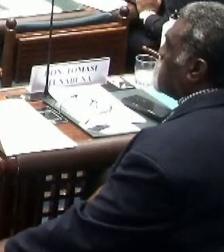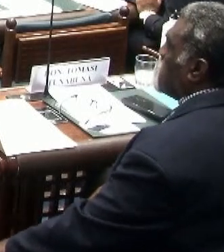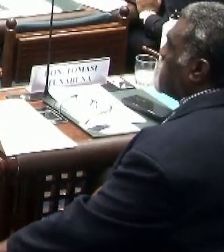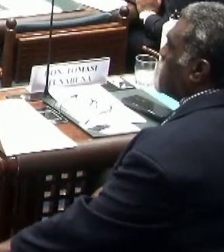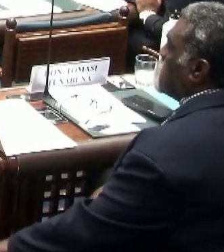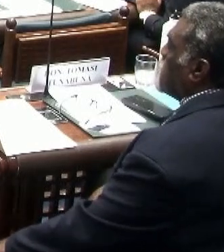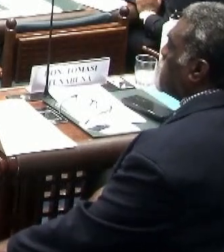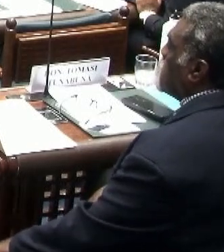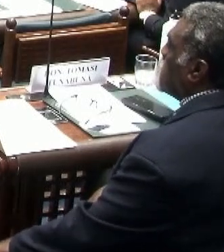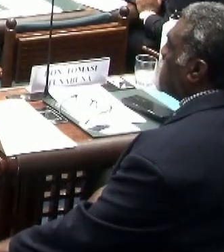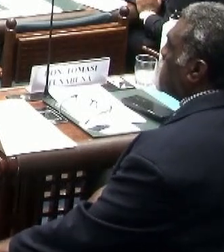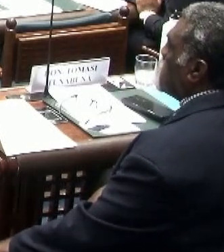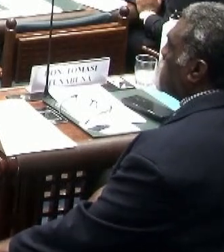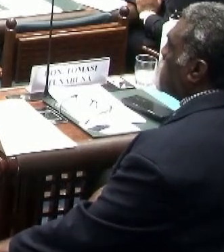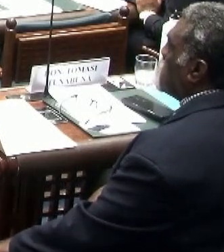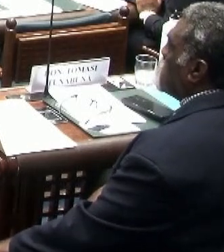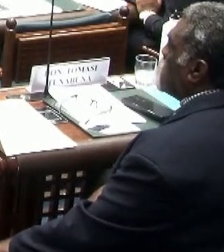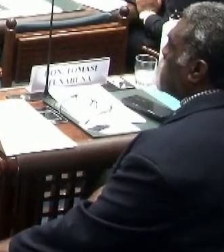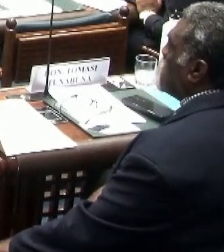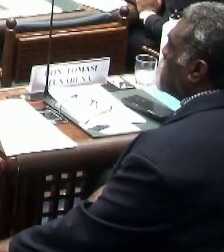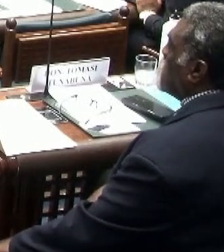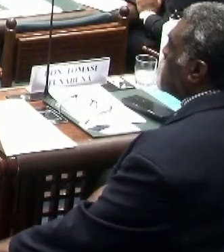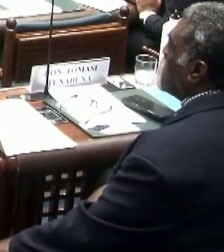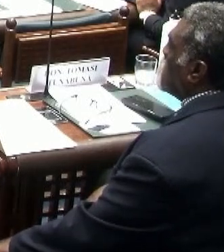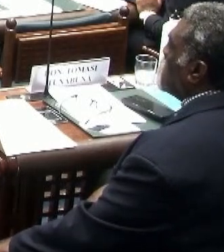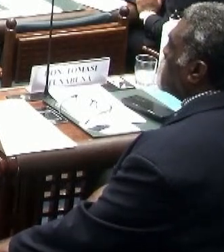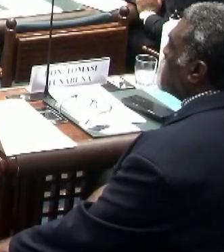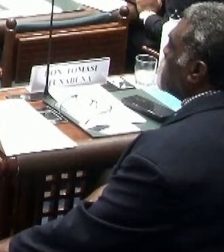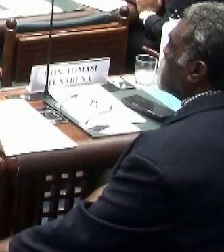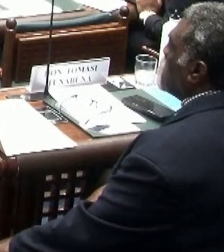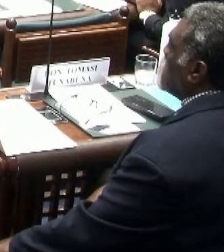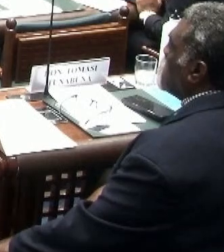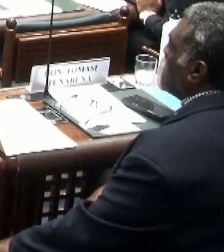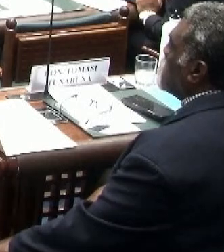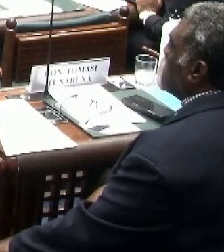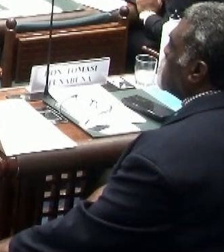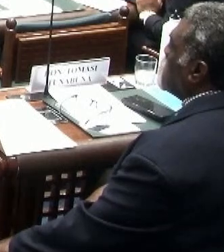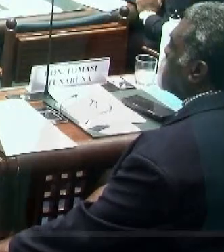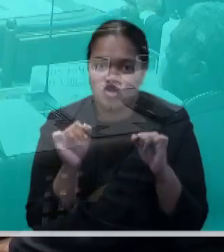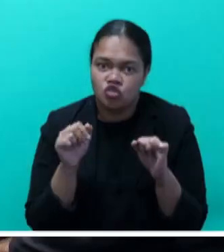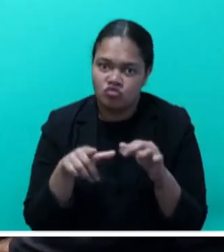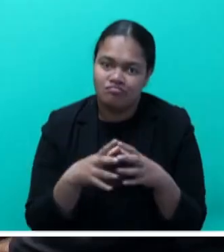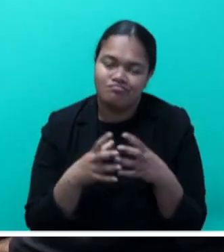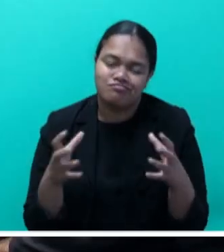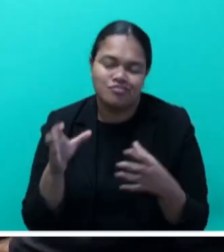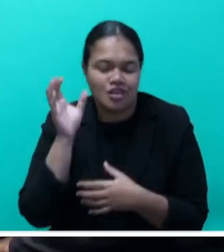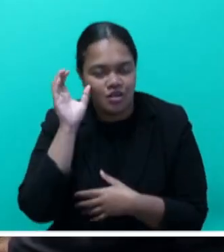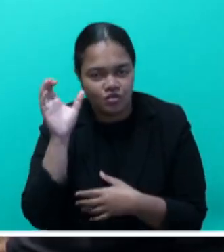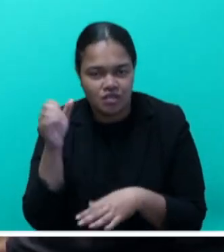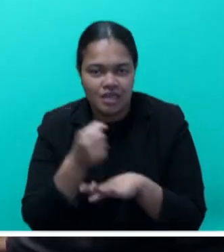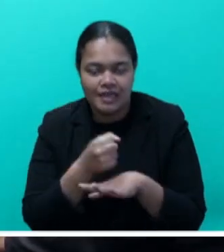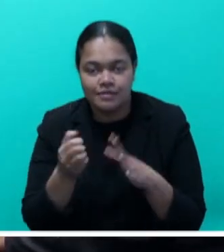With increasing injectable drug use, IDU, now a significant issue in the country, government